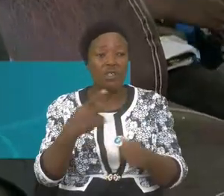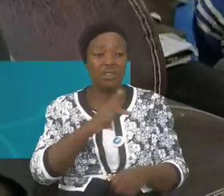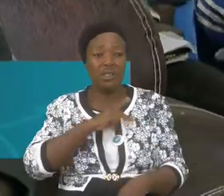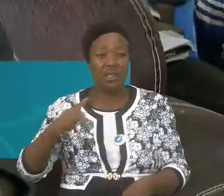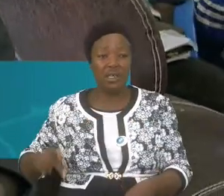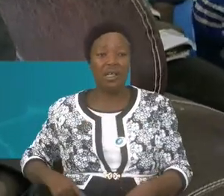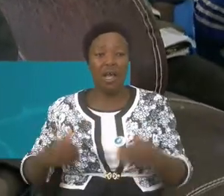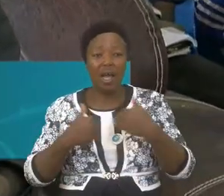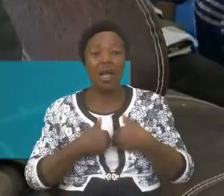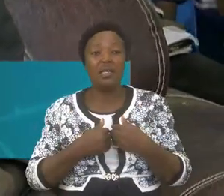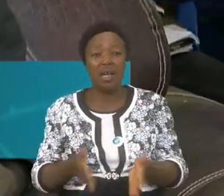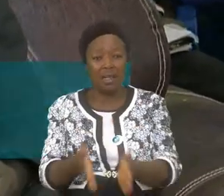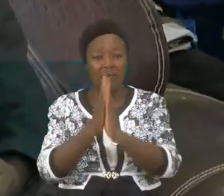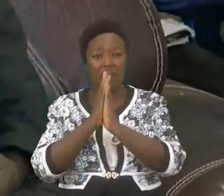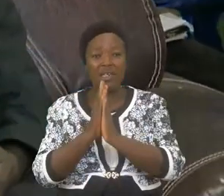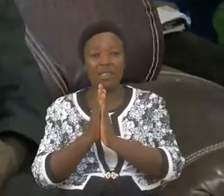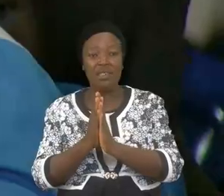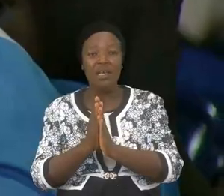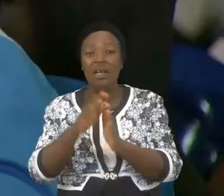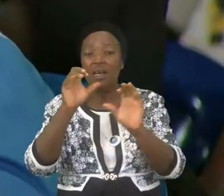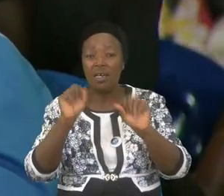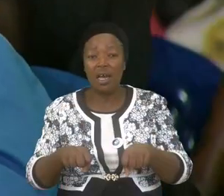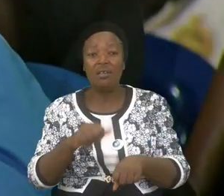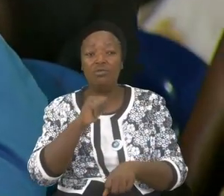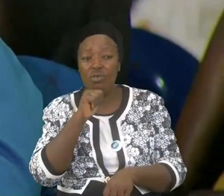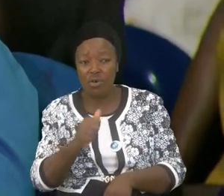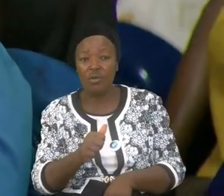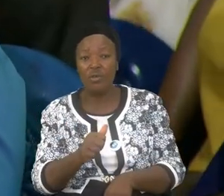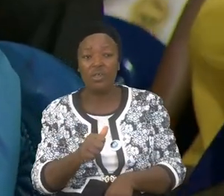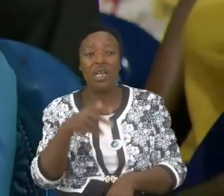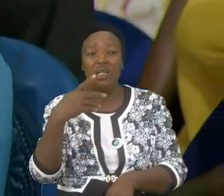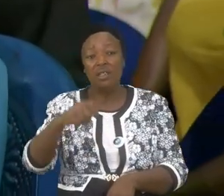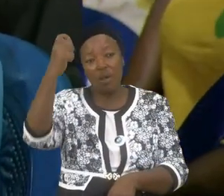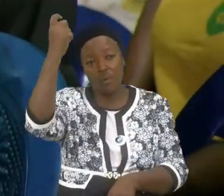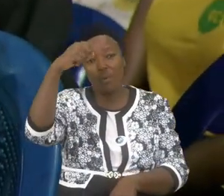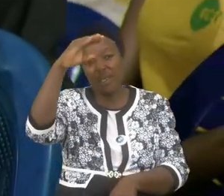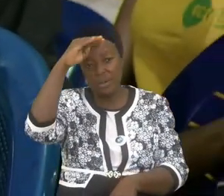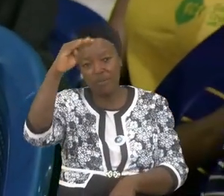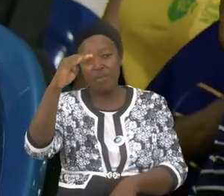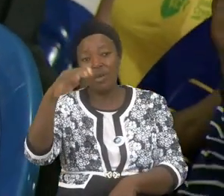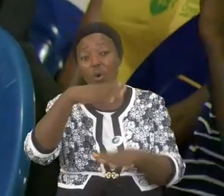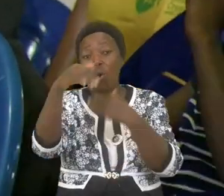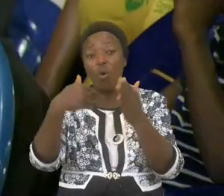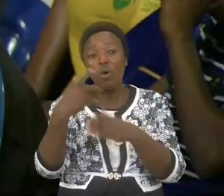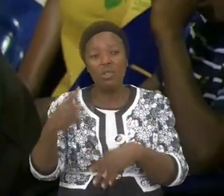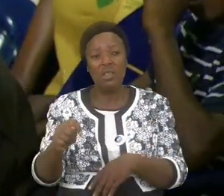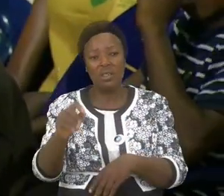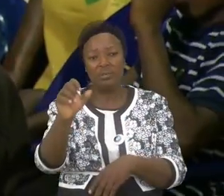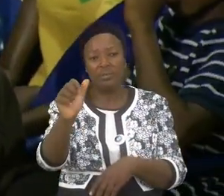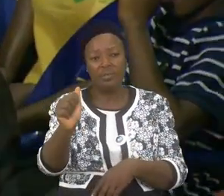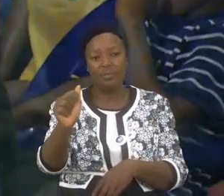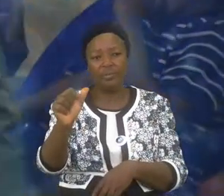the wise men, the astrologers, the magicians, the soothsayers show unto the